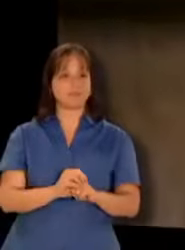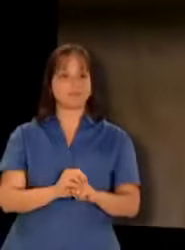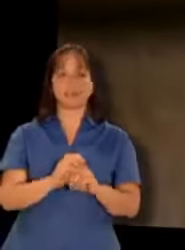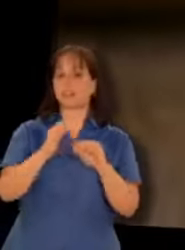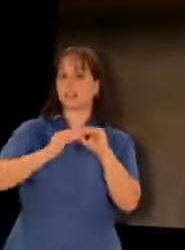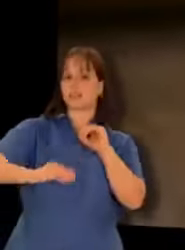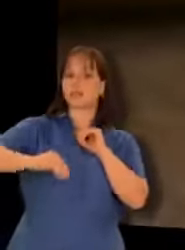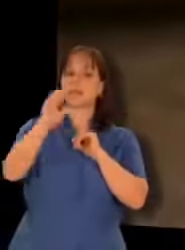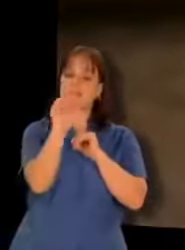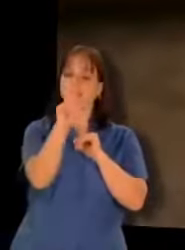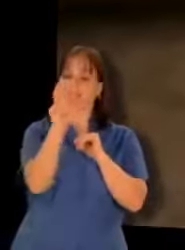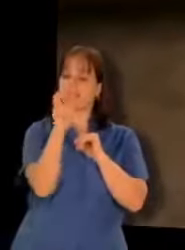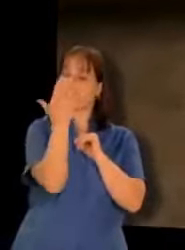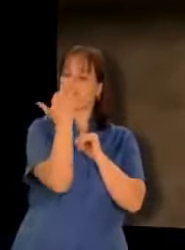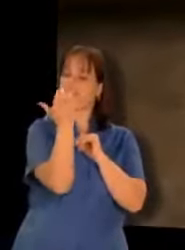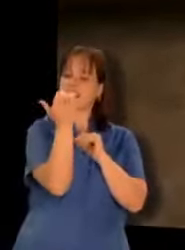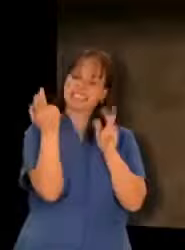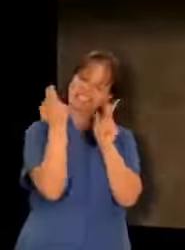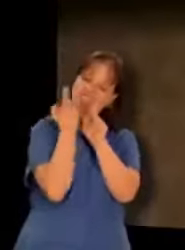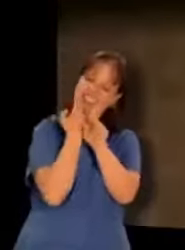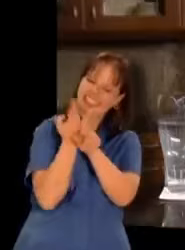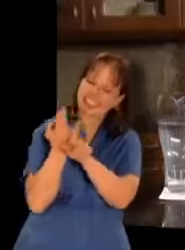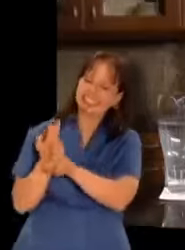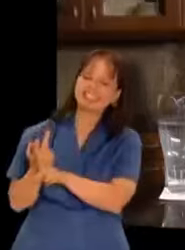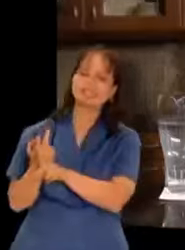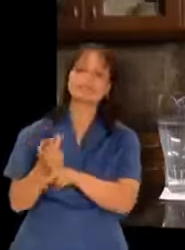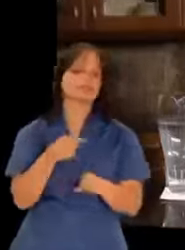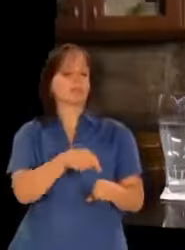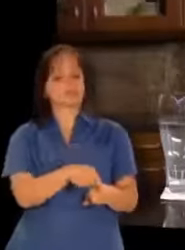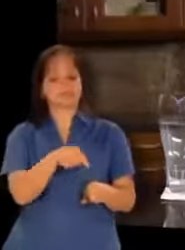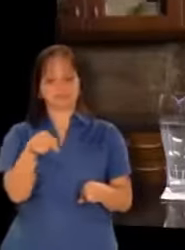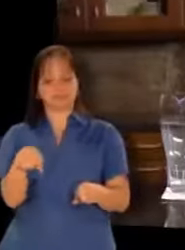Over 315 and climbing, getting worse.